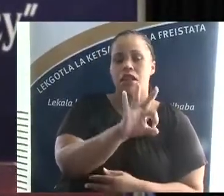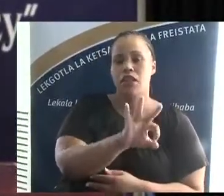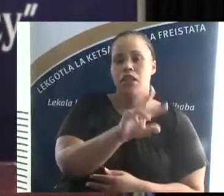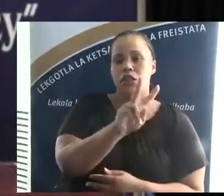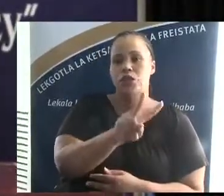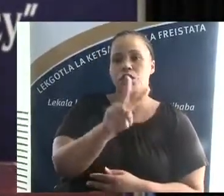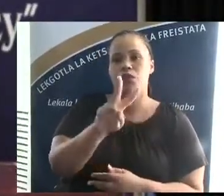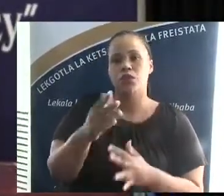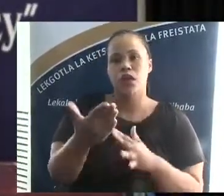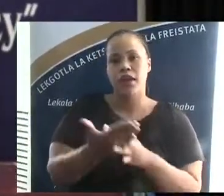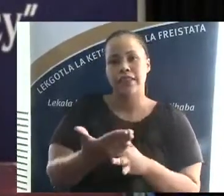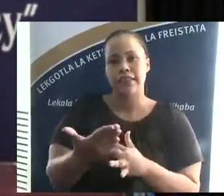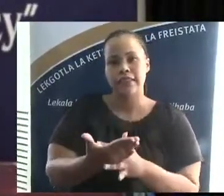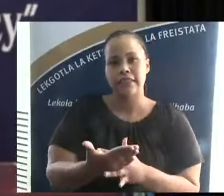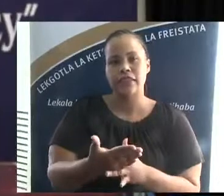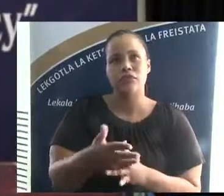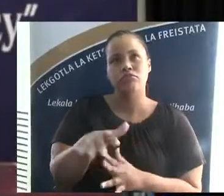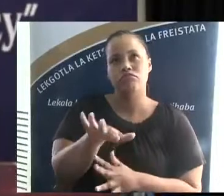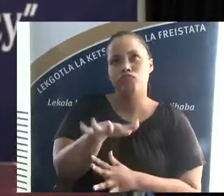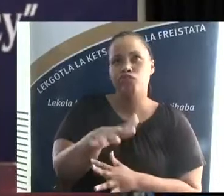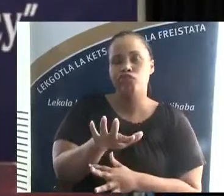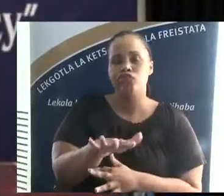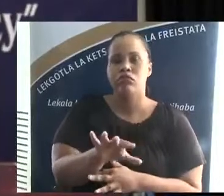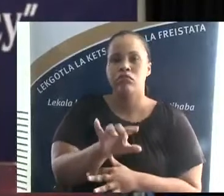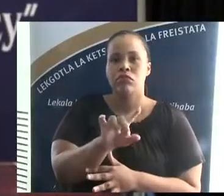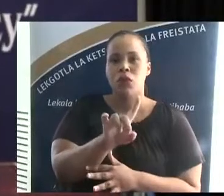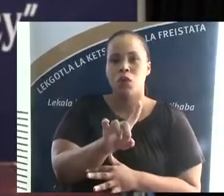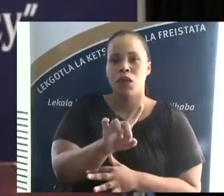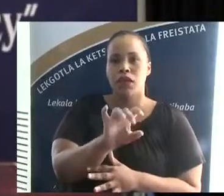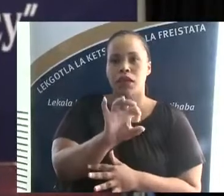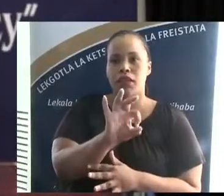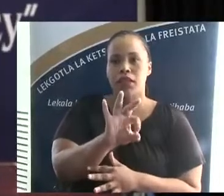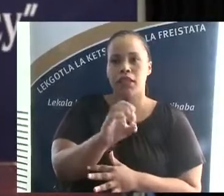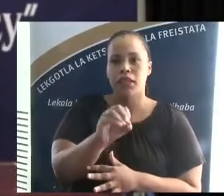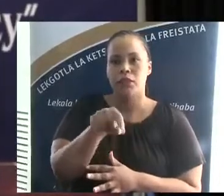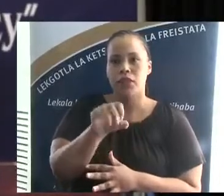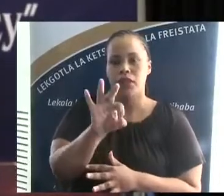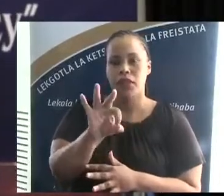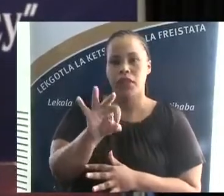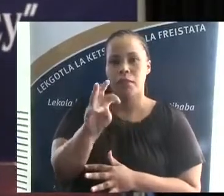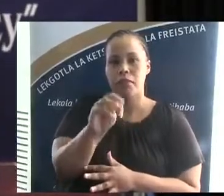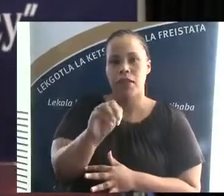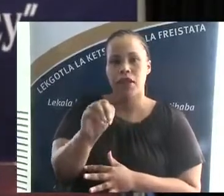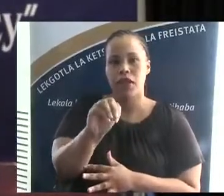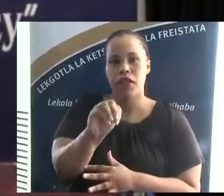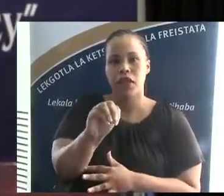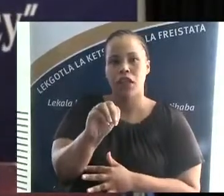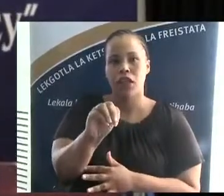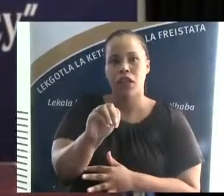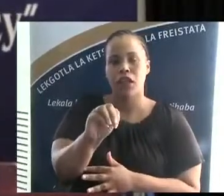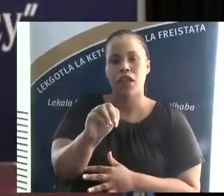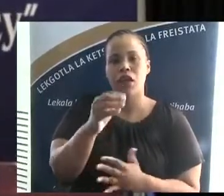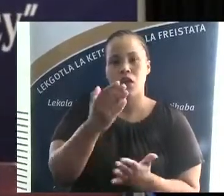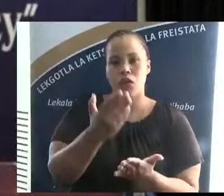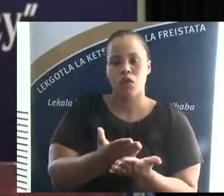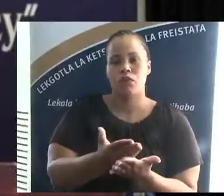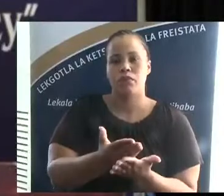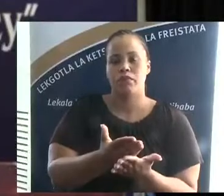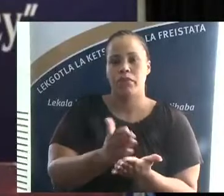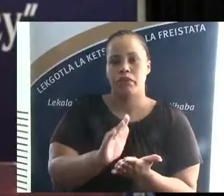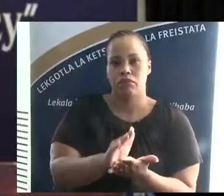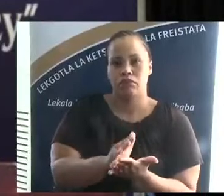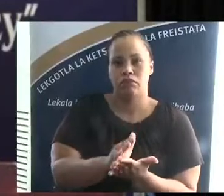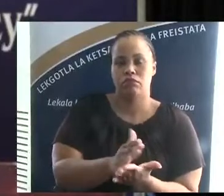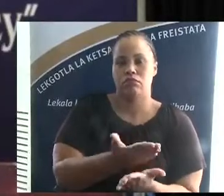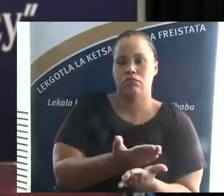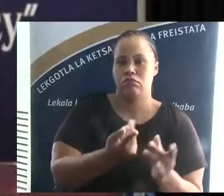322 cases to the value of approximately 130.3 million could be removed from the irregular expenditure